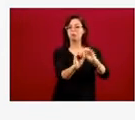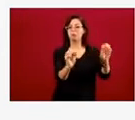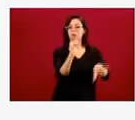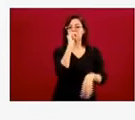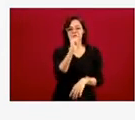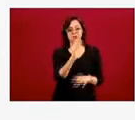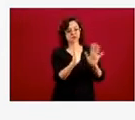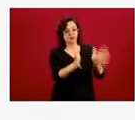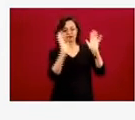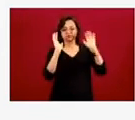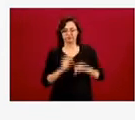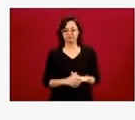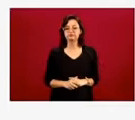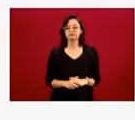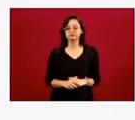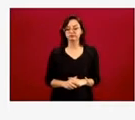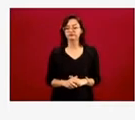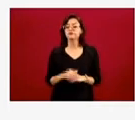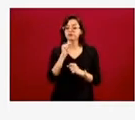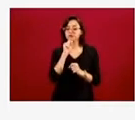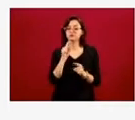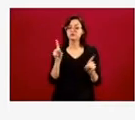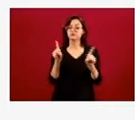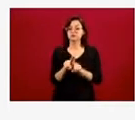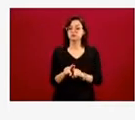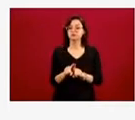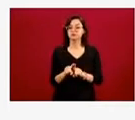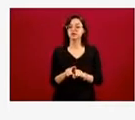have already stopped being contagious.